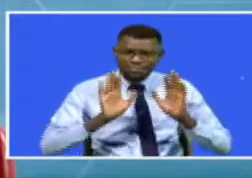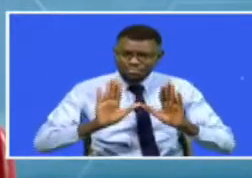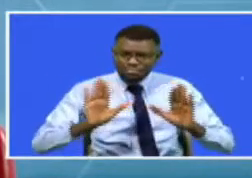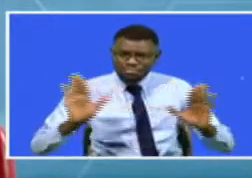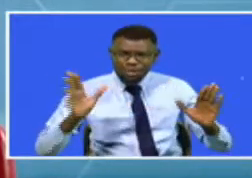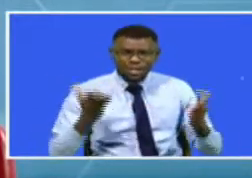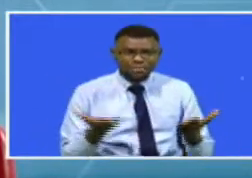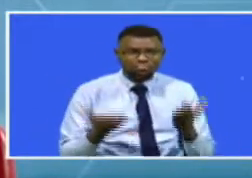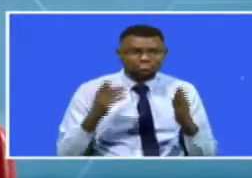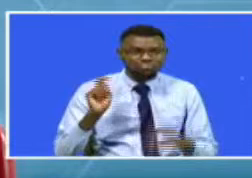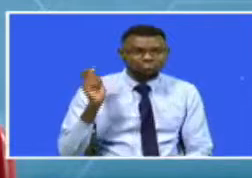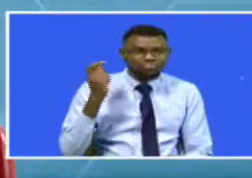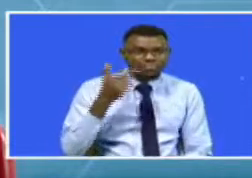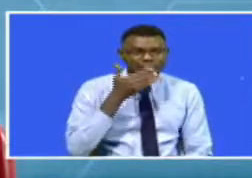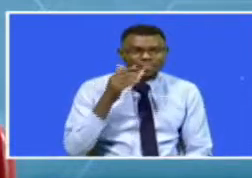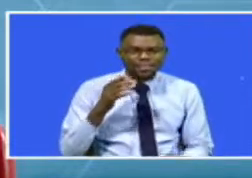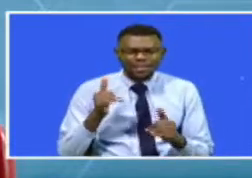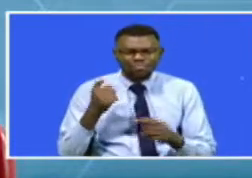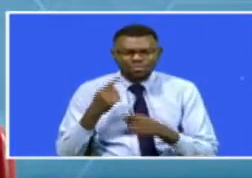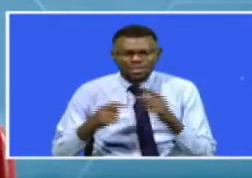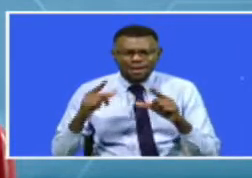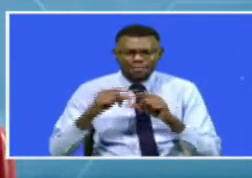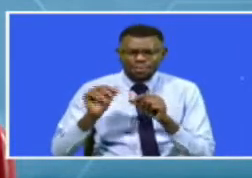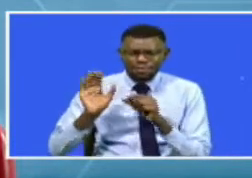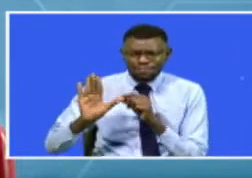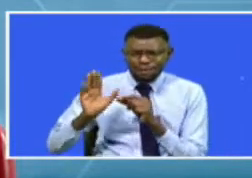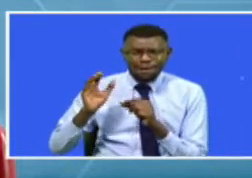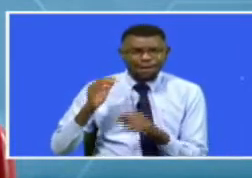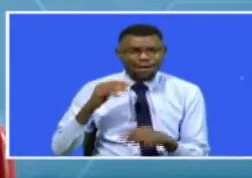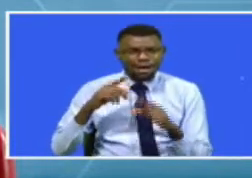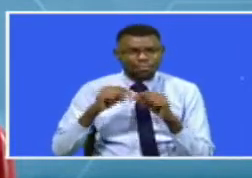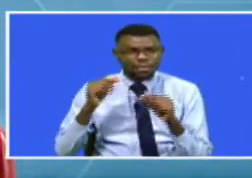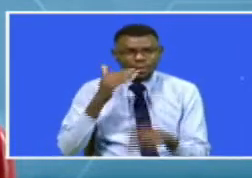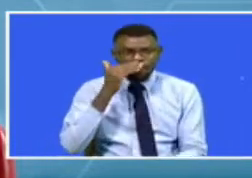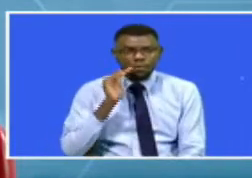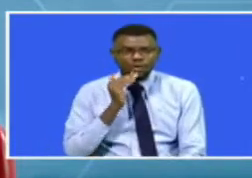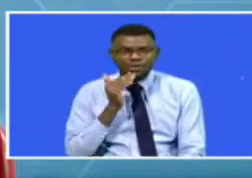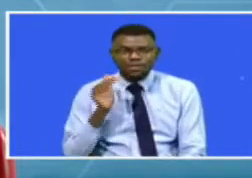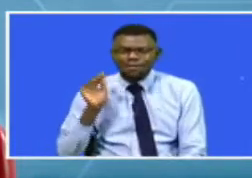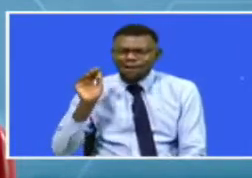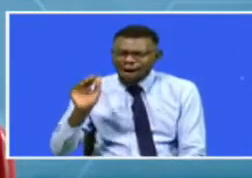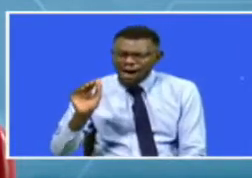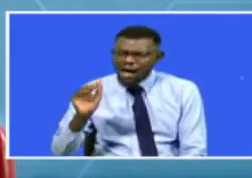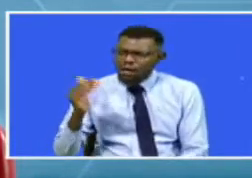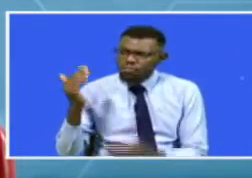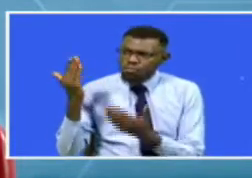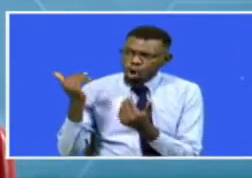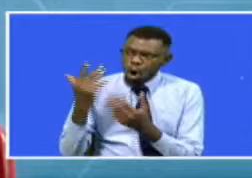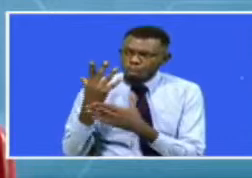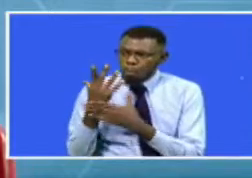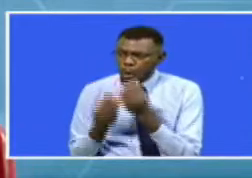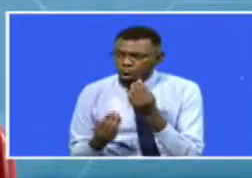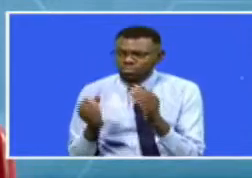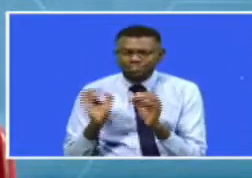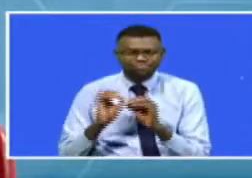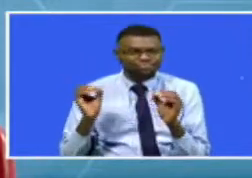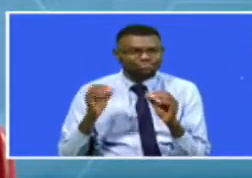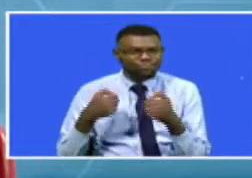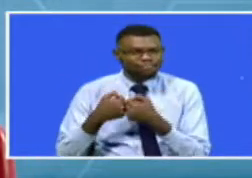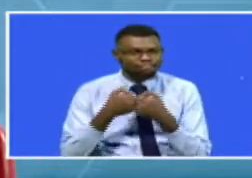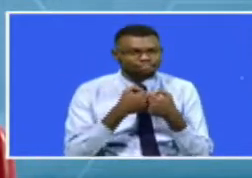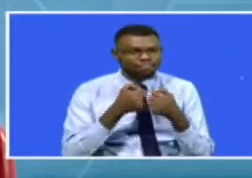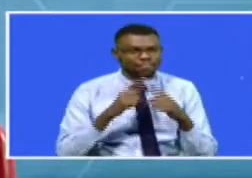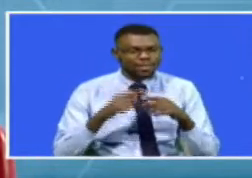a better country. In his New Year message, Mudavadi asked Kenyans not to lose hope because of challenges, but to work together to